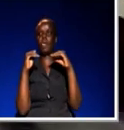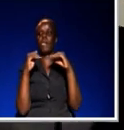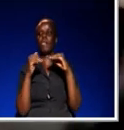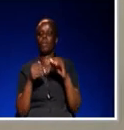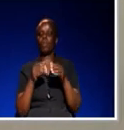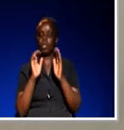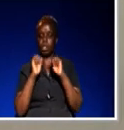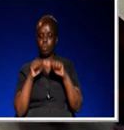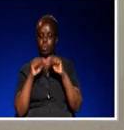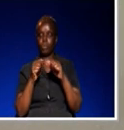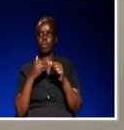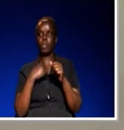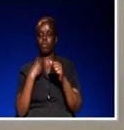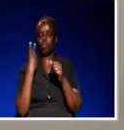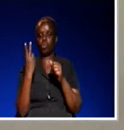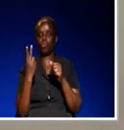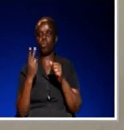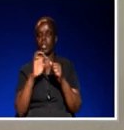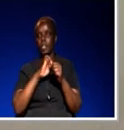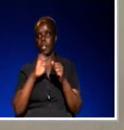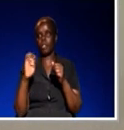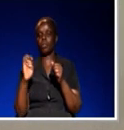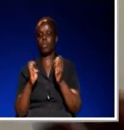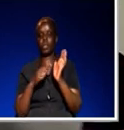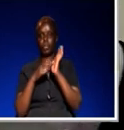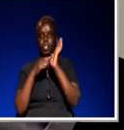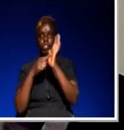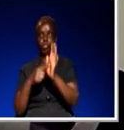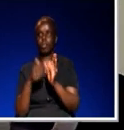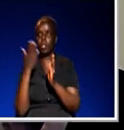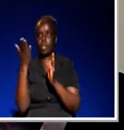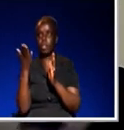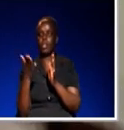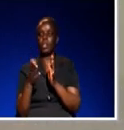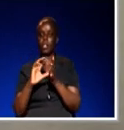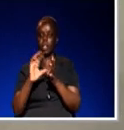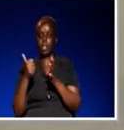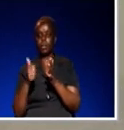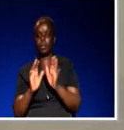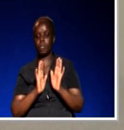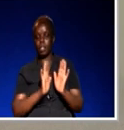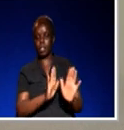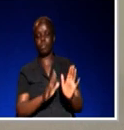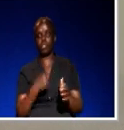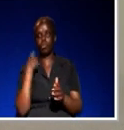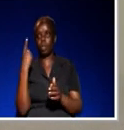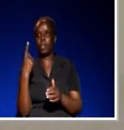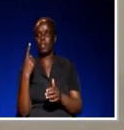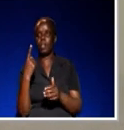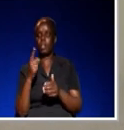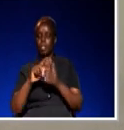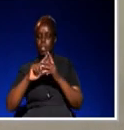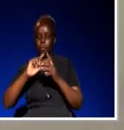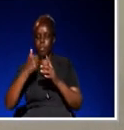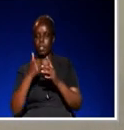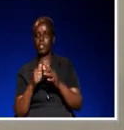only accommodate 2 electrons, as shown from there. So the electrons that are remaining here are only 1. So the first